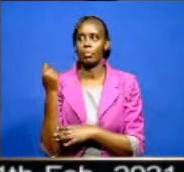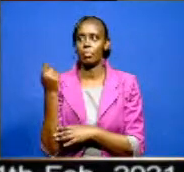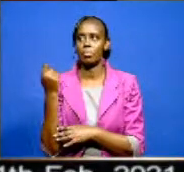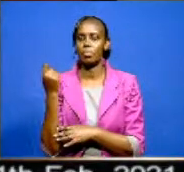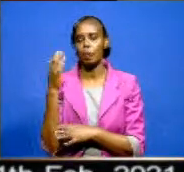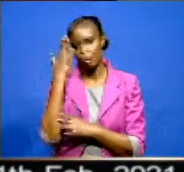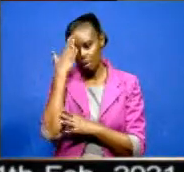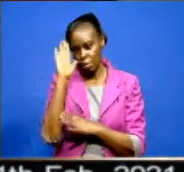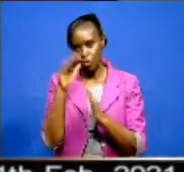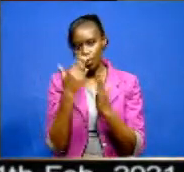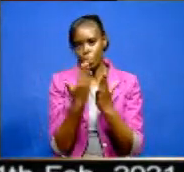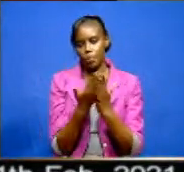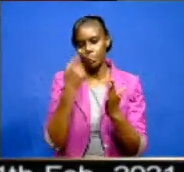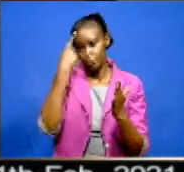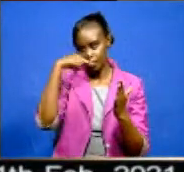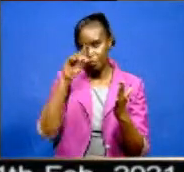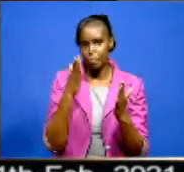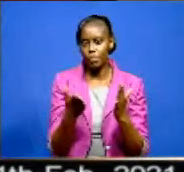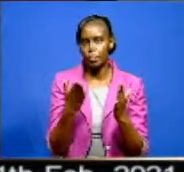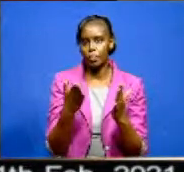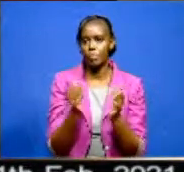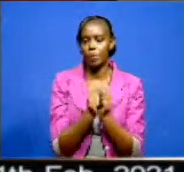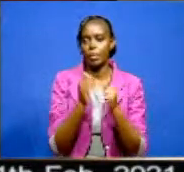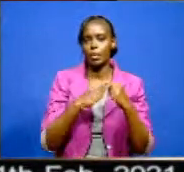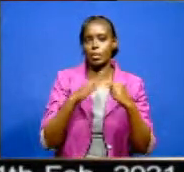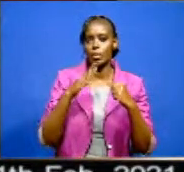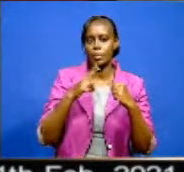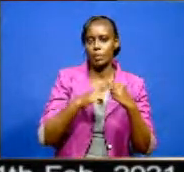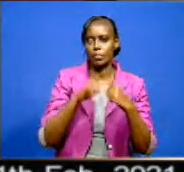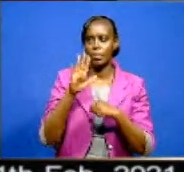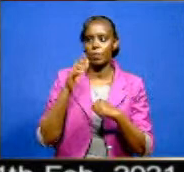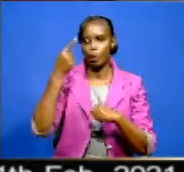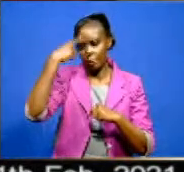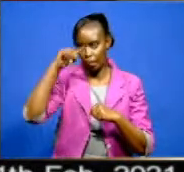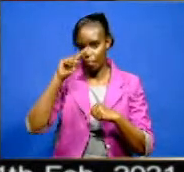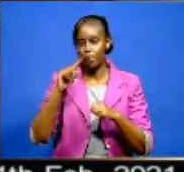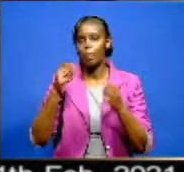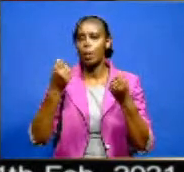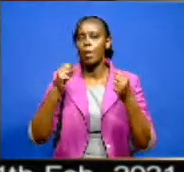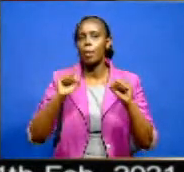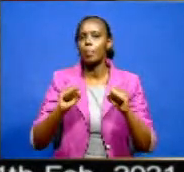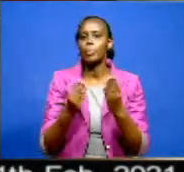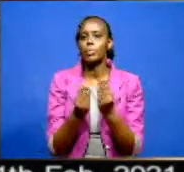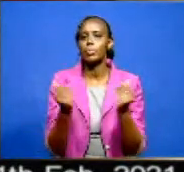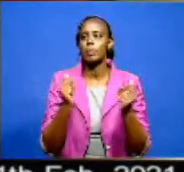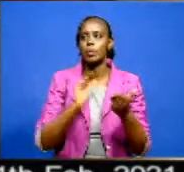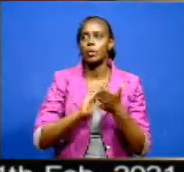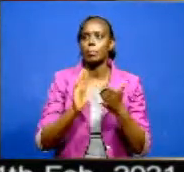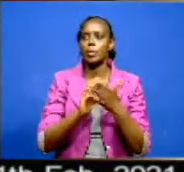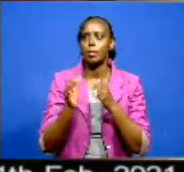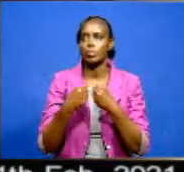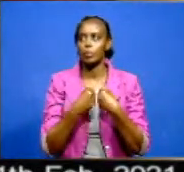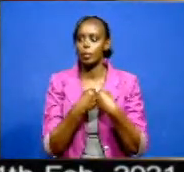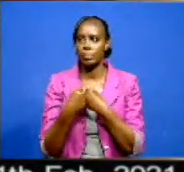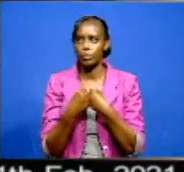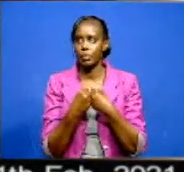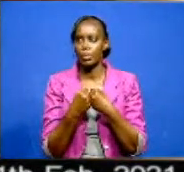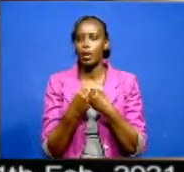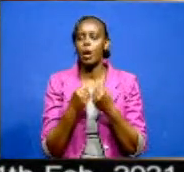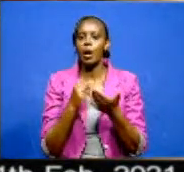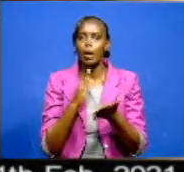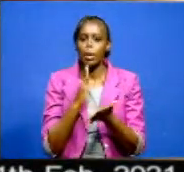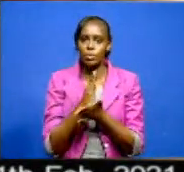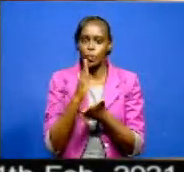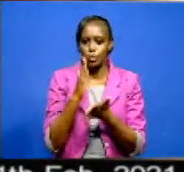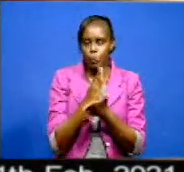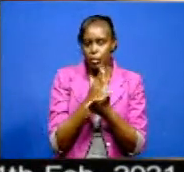noted in the proposed policy that the 1975 policy was not capable of addressing emerging challenges and the realities in the